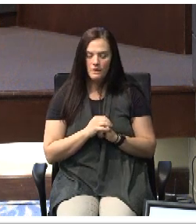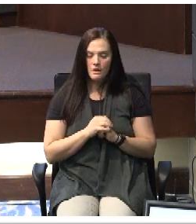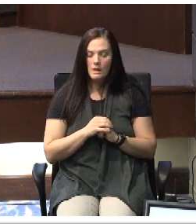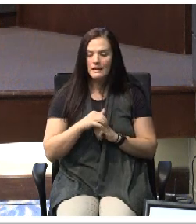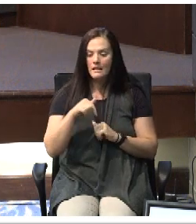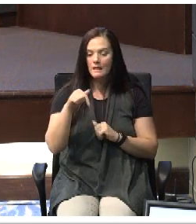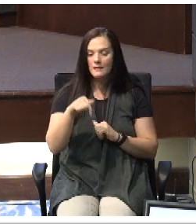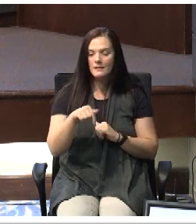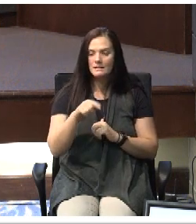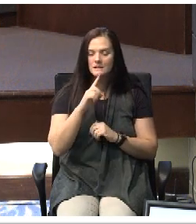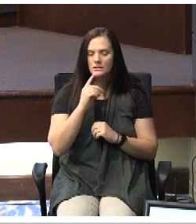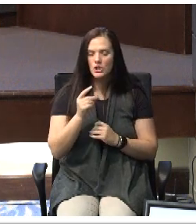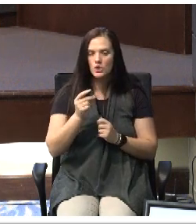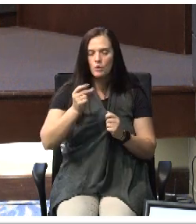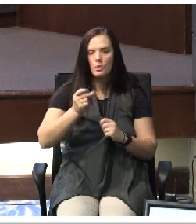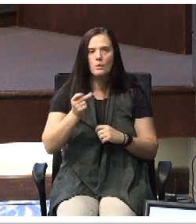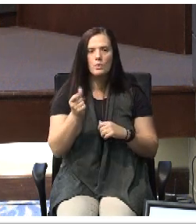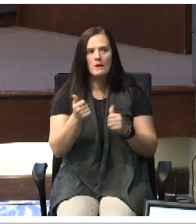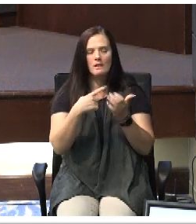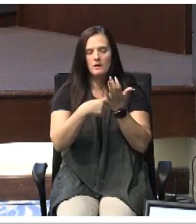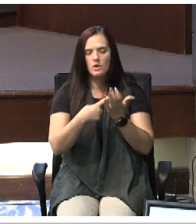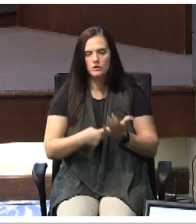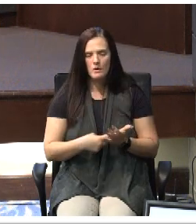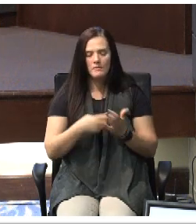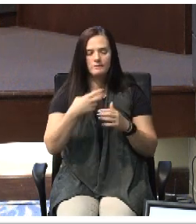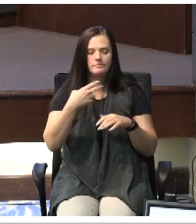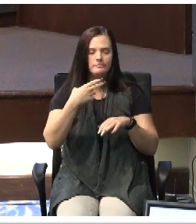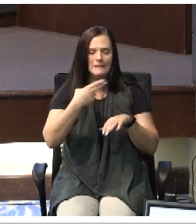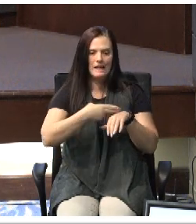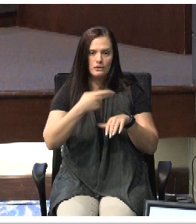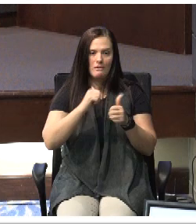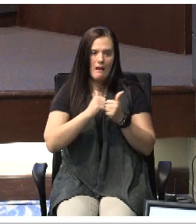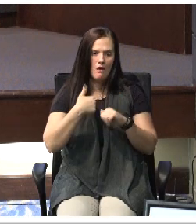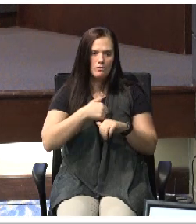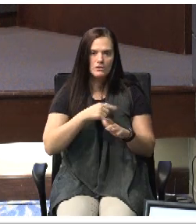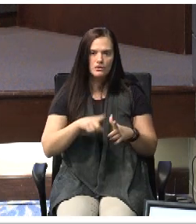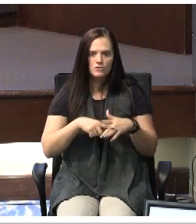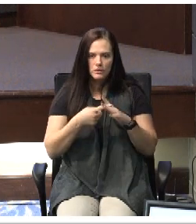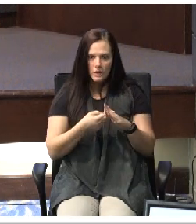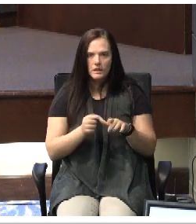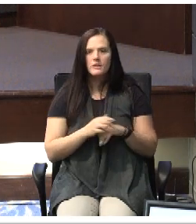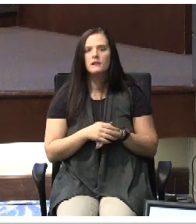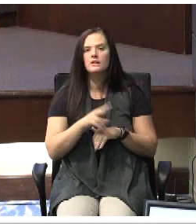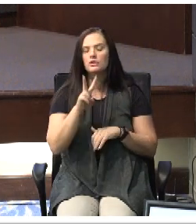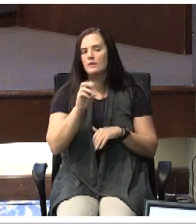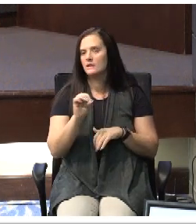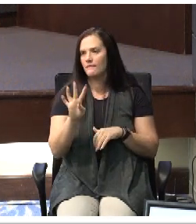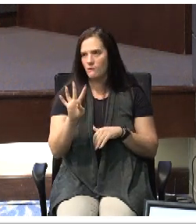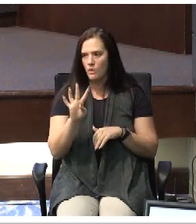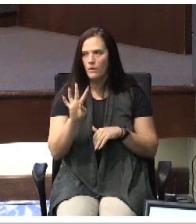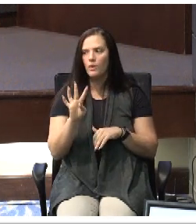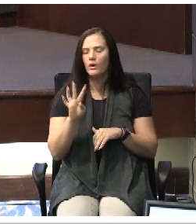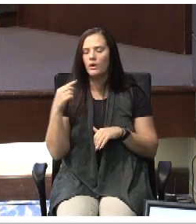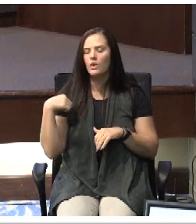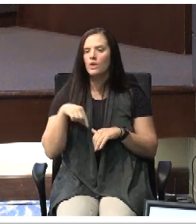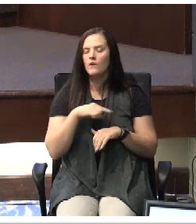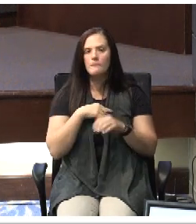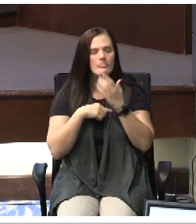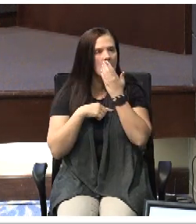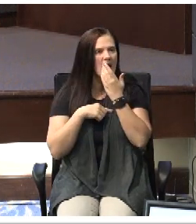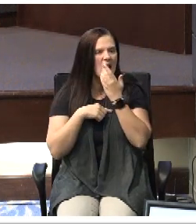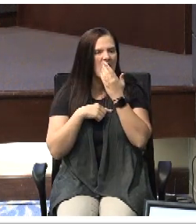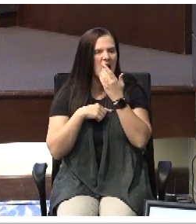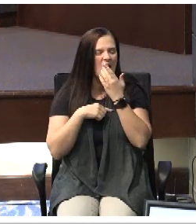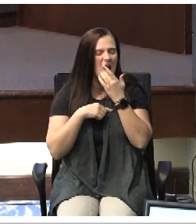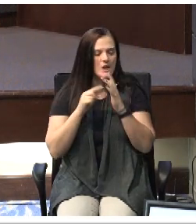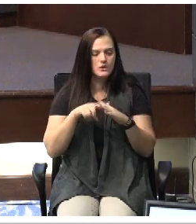people. This just quickly goes through the history of how we've started. In 2004, we started our